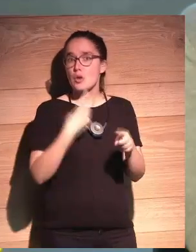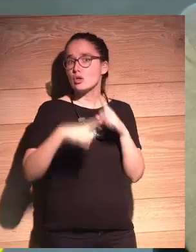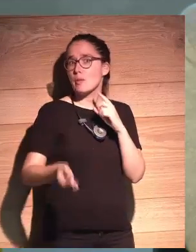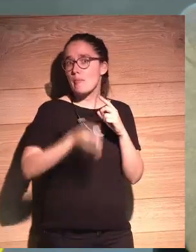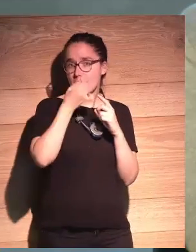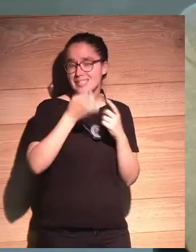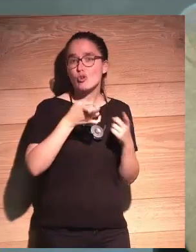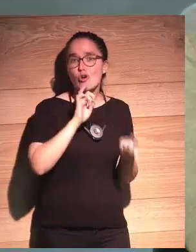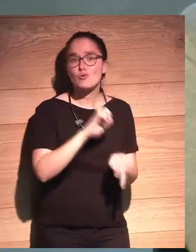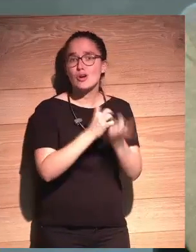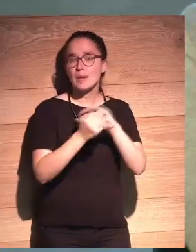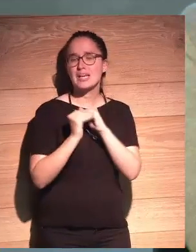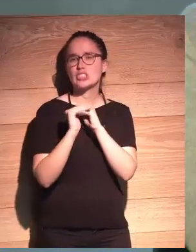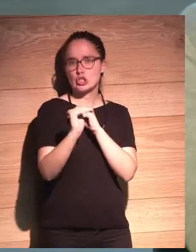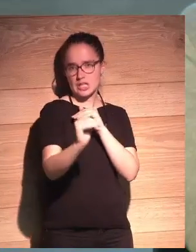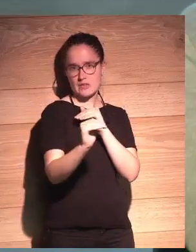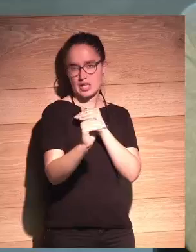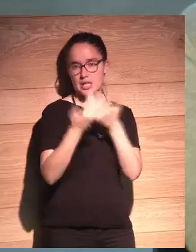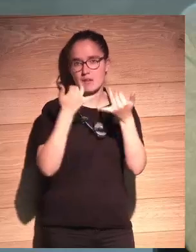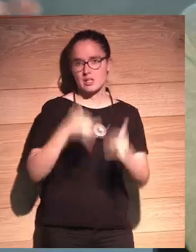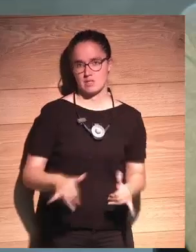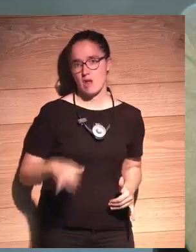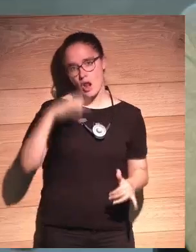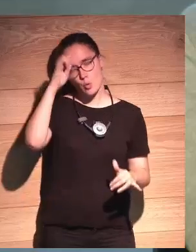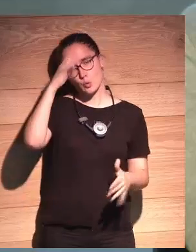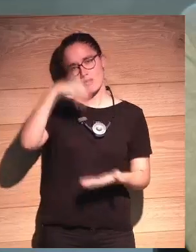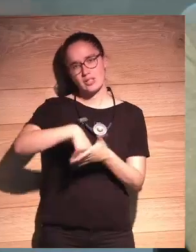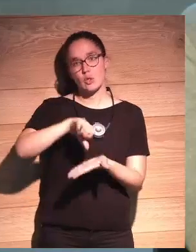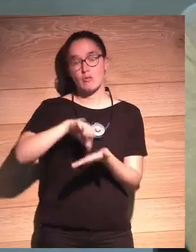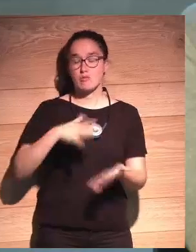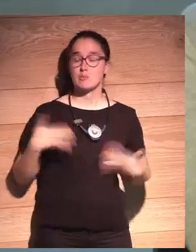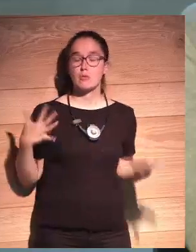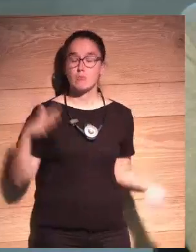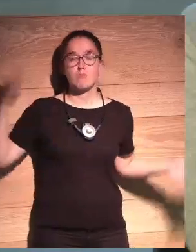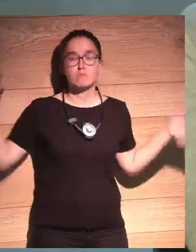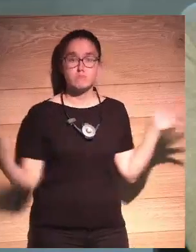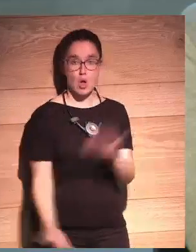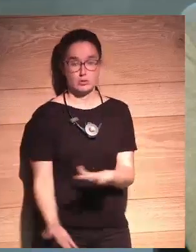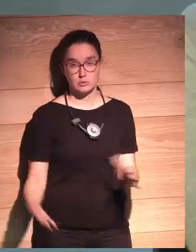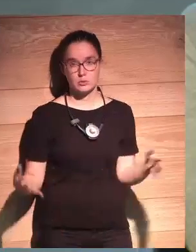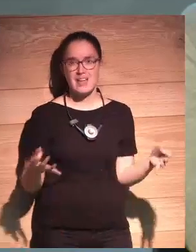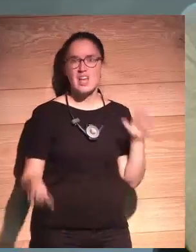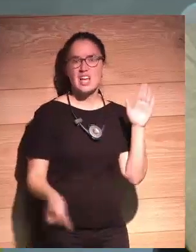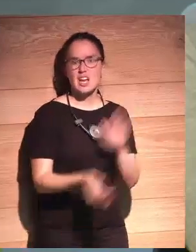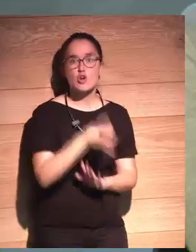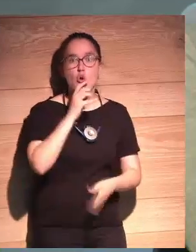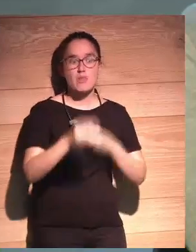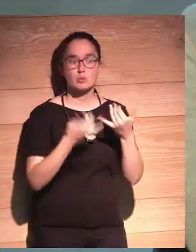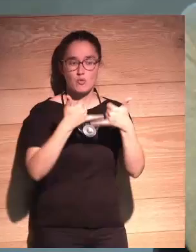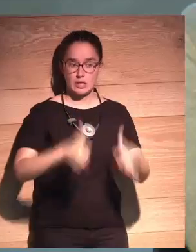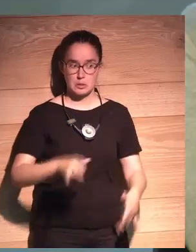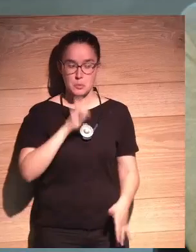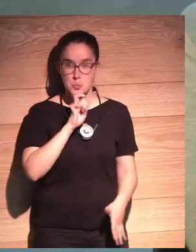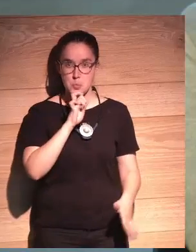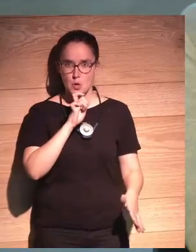waste. It's something very specific that can be tackled. So how do we face that? So the city would be transformed, because we have to